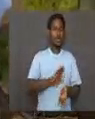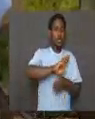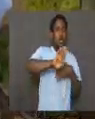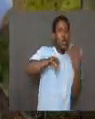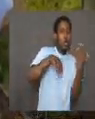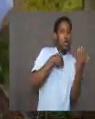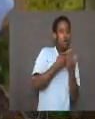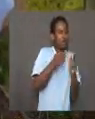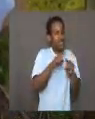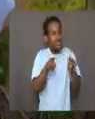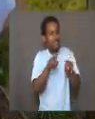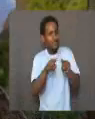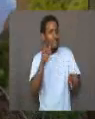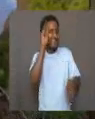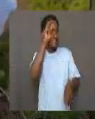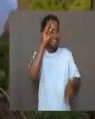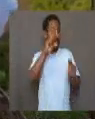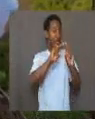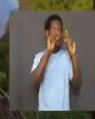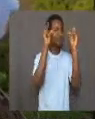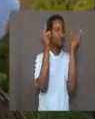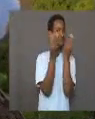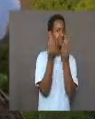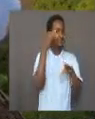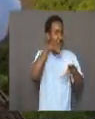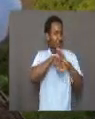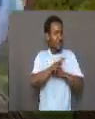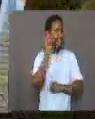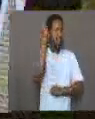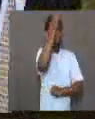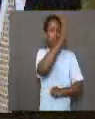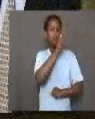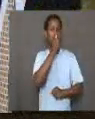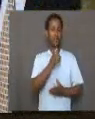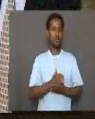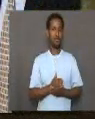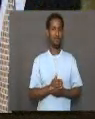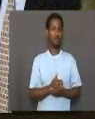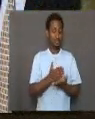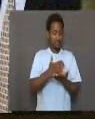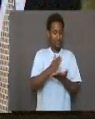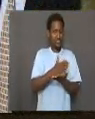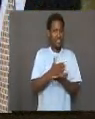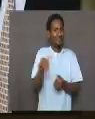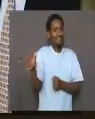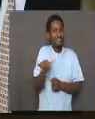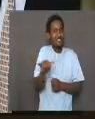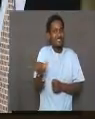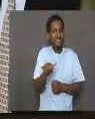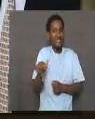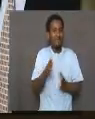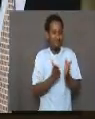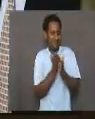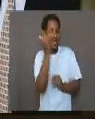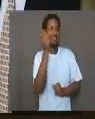All of the different cultural groups within Ethiopia share the same